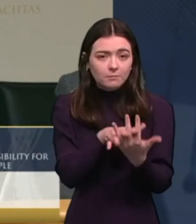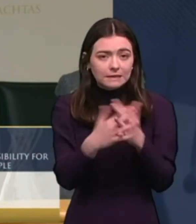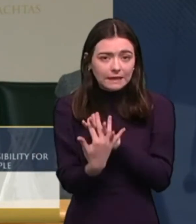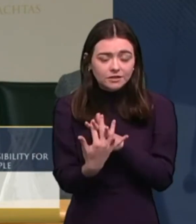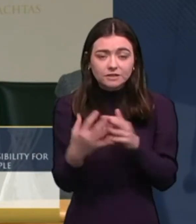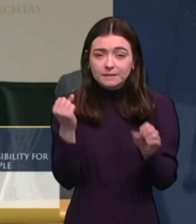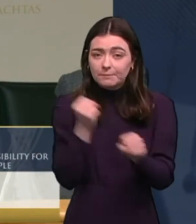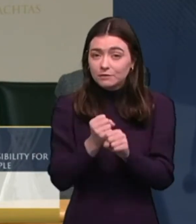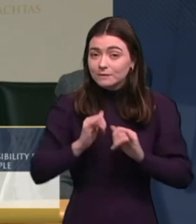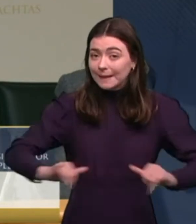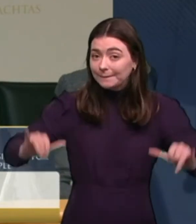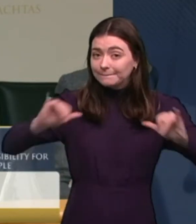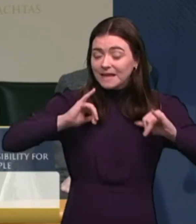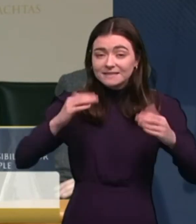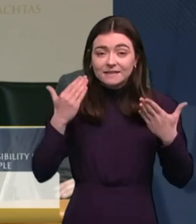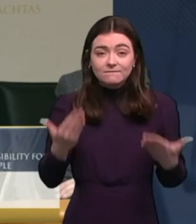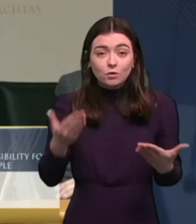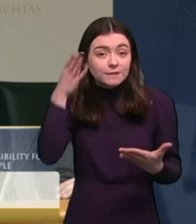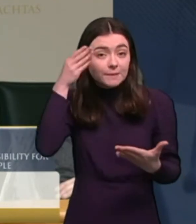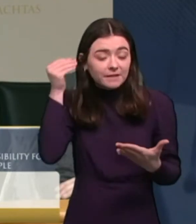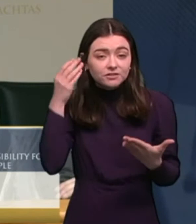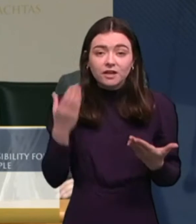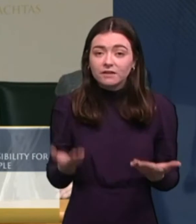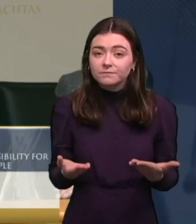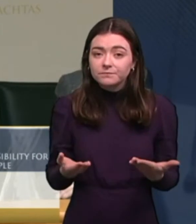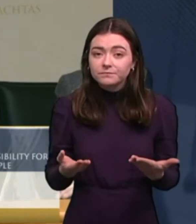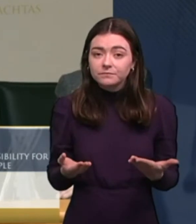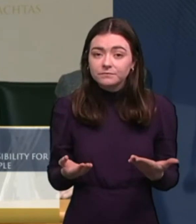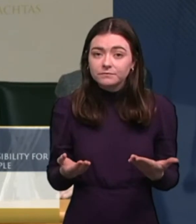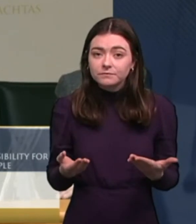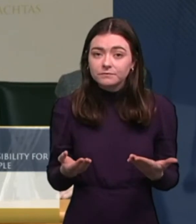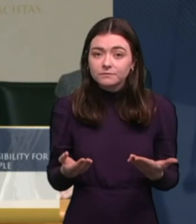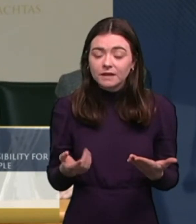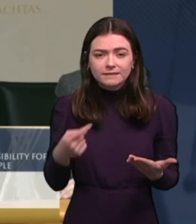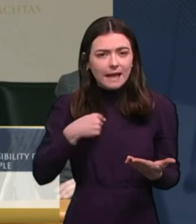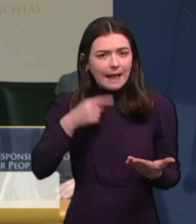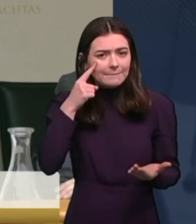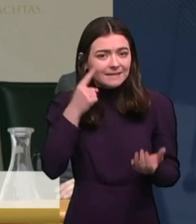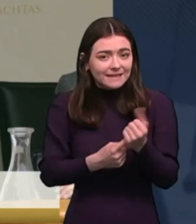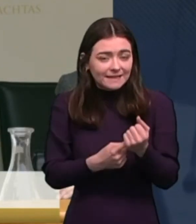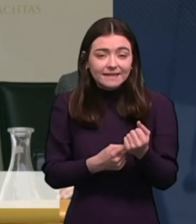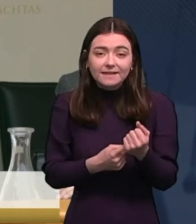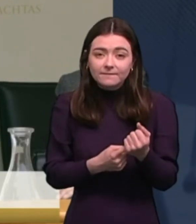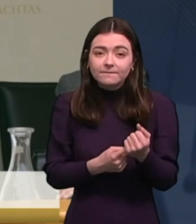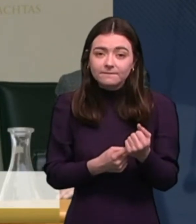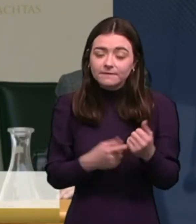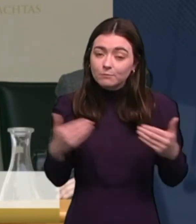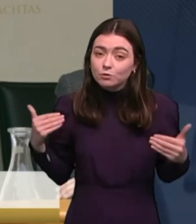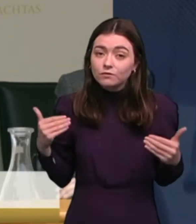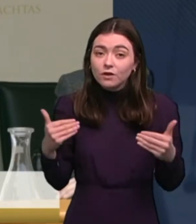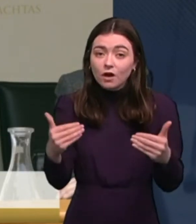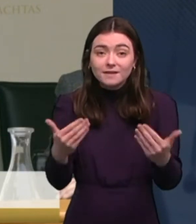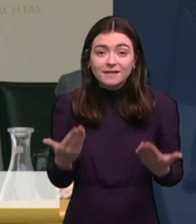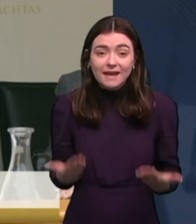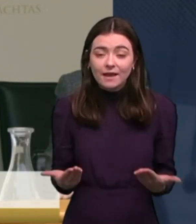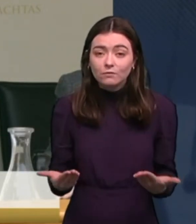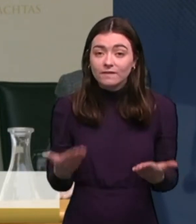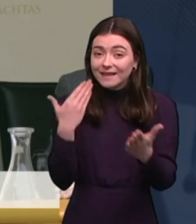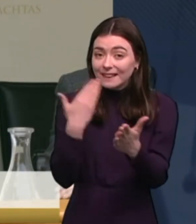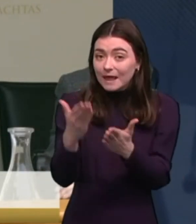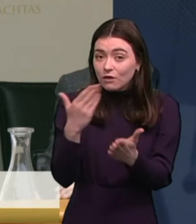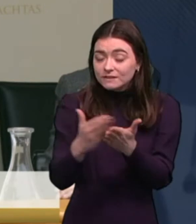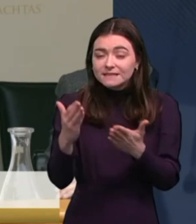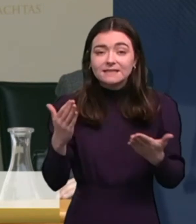in relation to capacity when it comes to dementia. And I do believe going forward that the